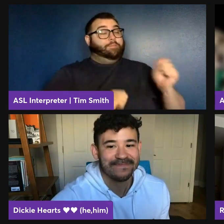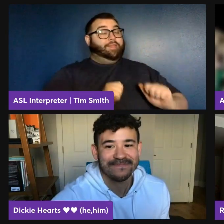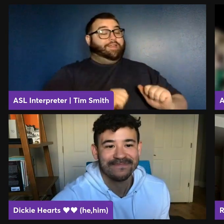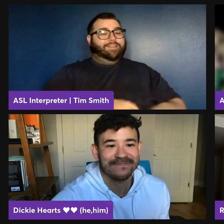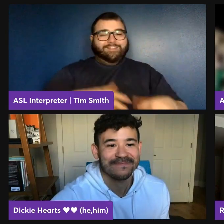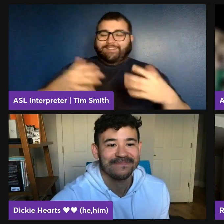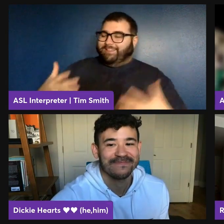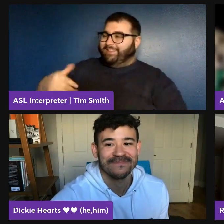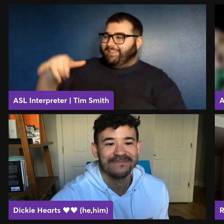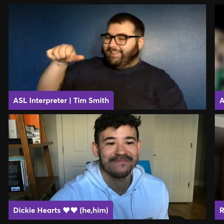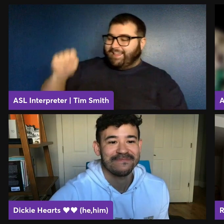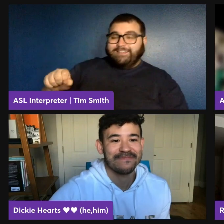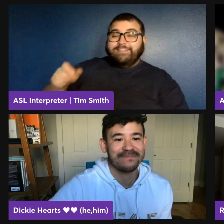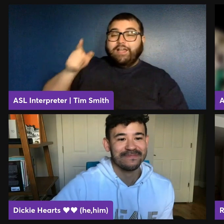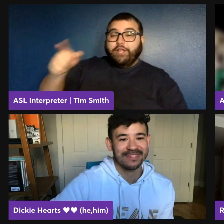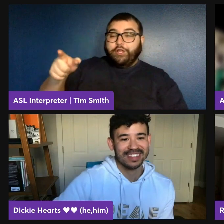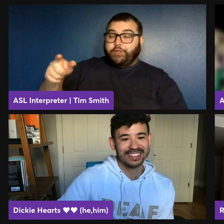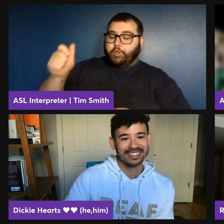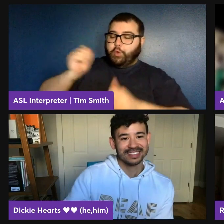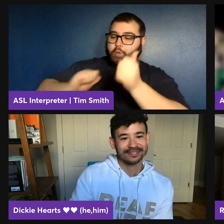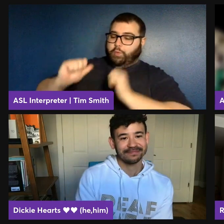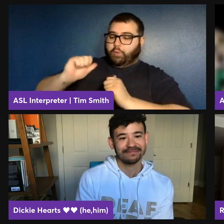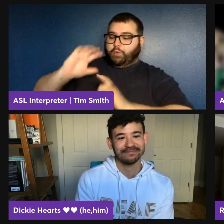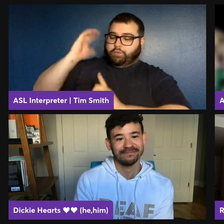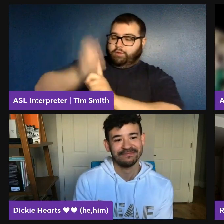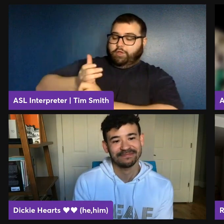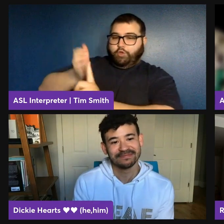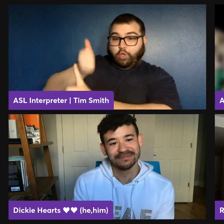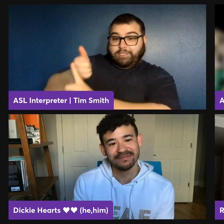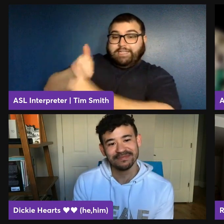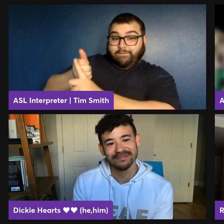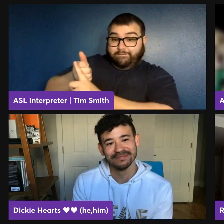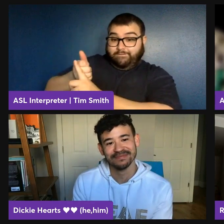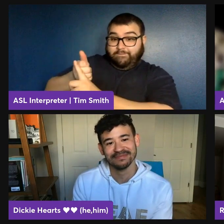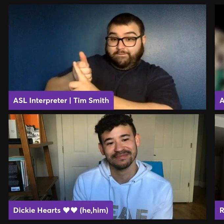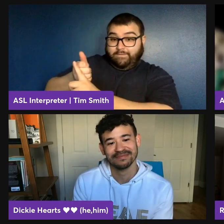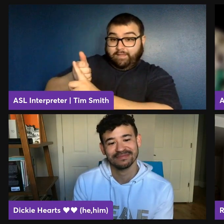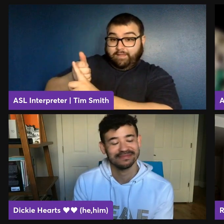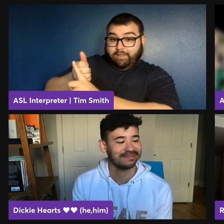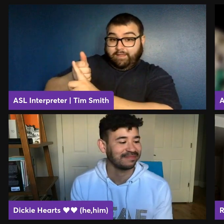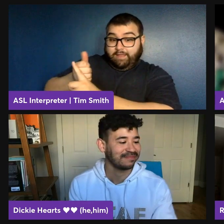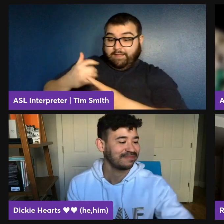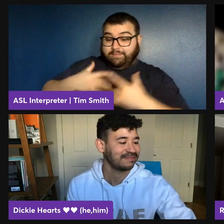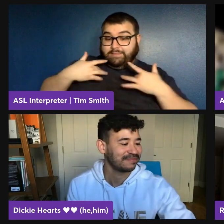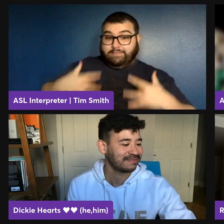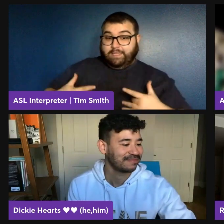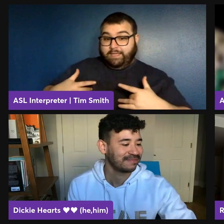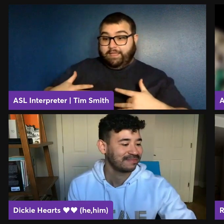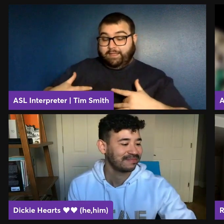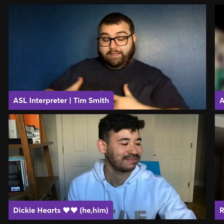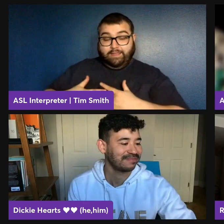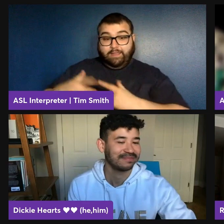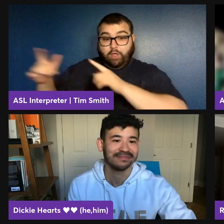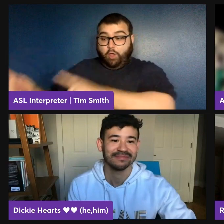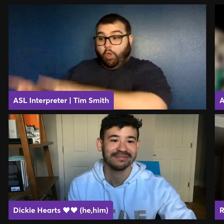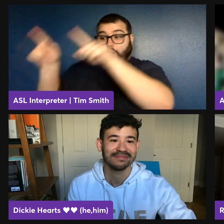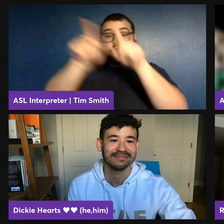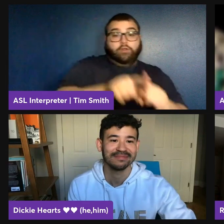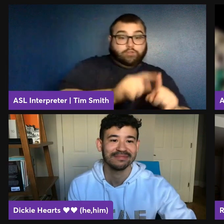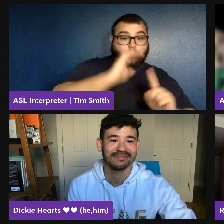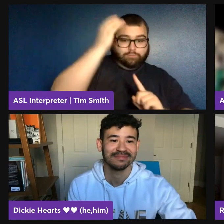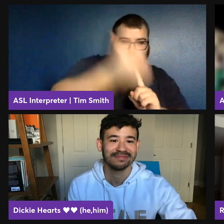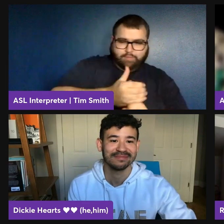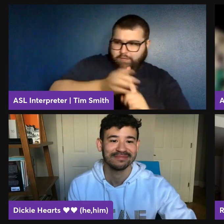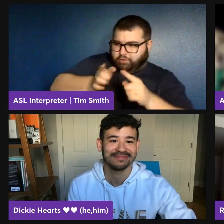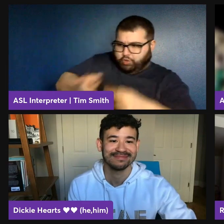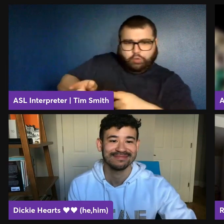and you play yourself. I do. And Dickie also plays you. He